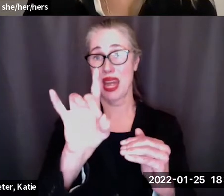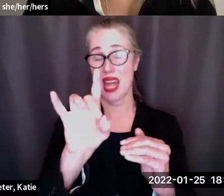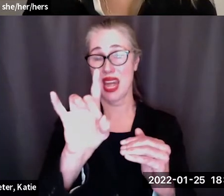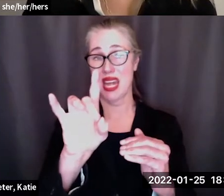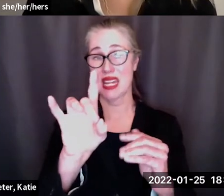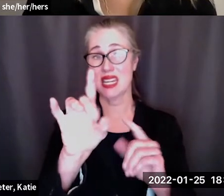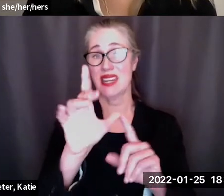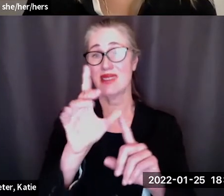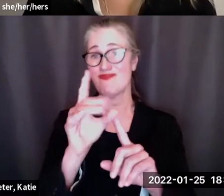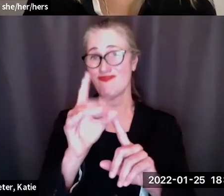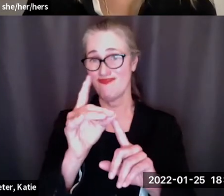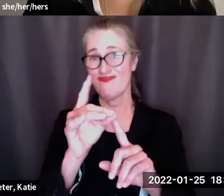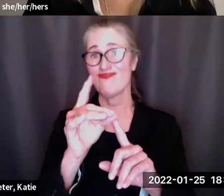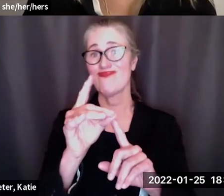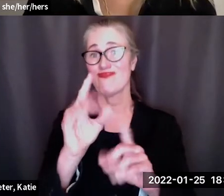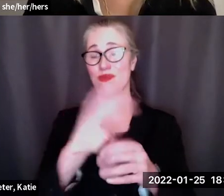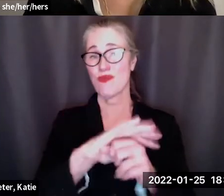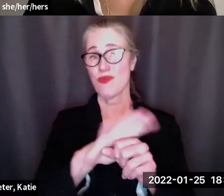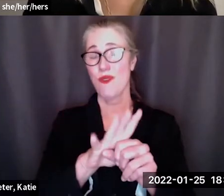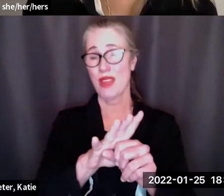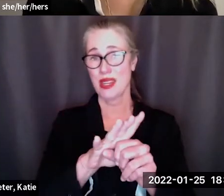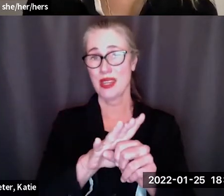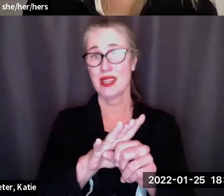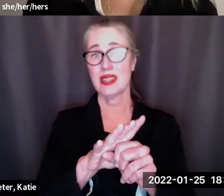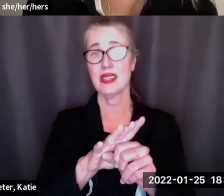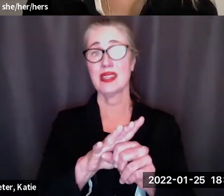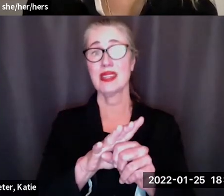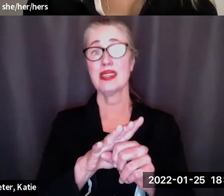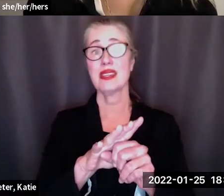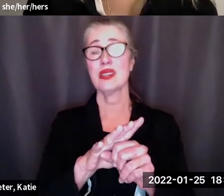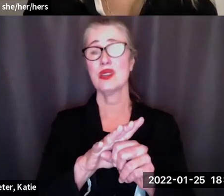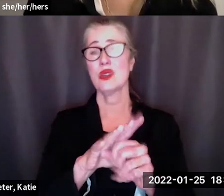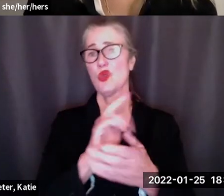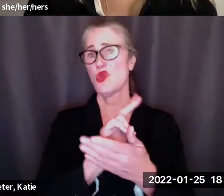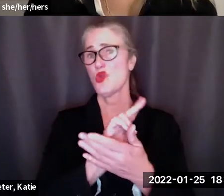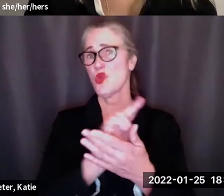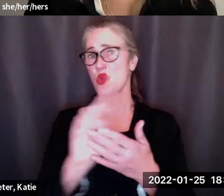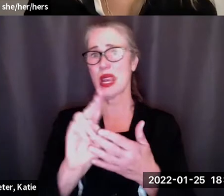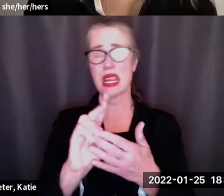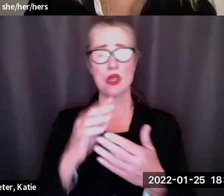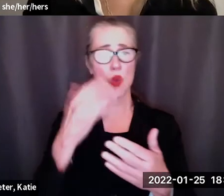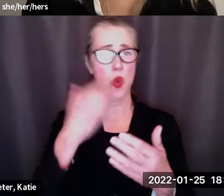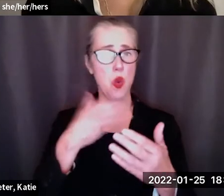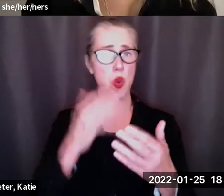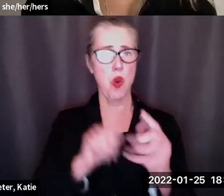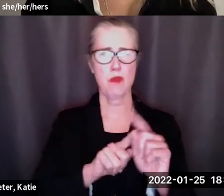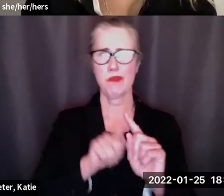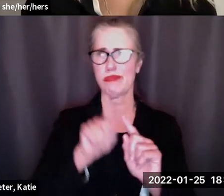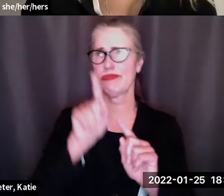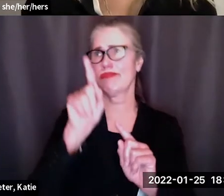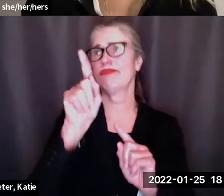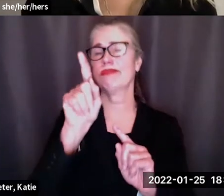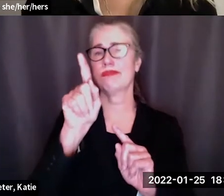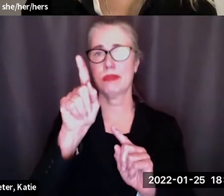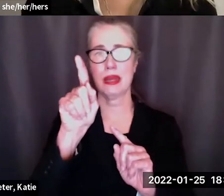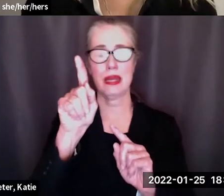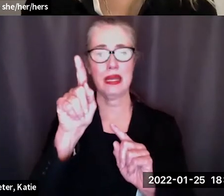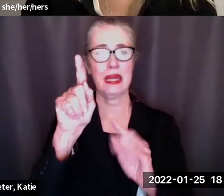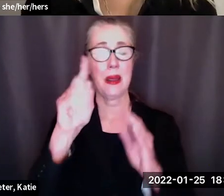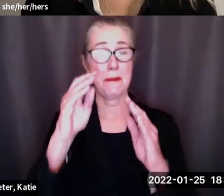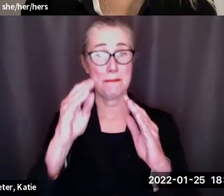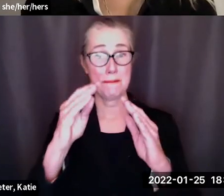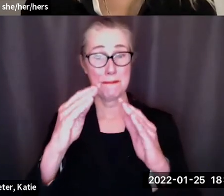in terms of cases and then as you could see within two weeks it went all the way it peaked and then